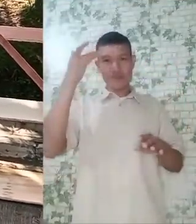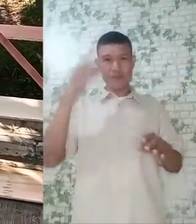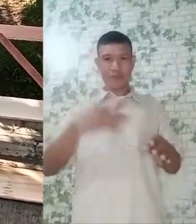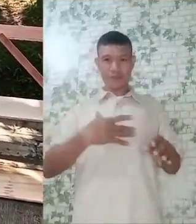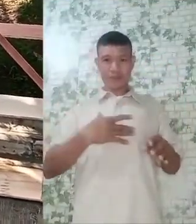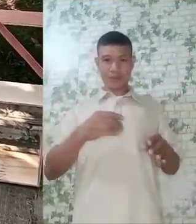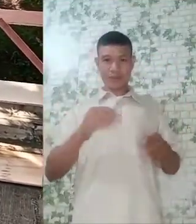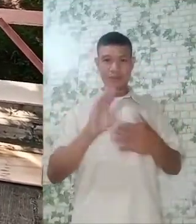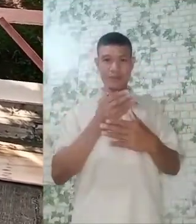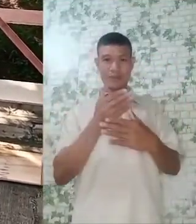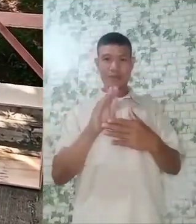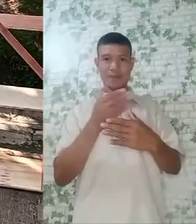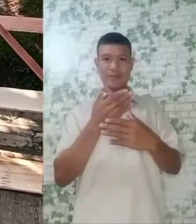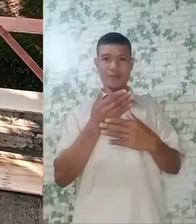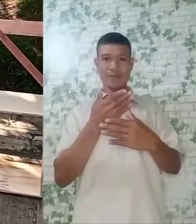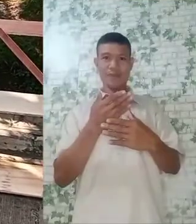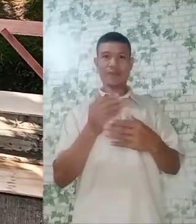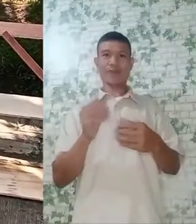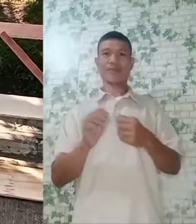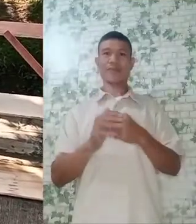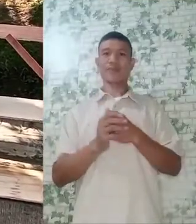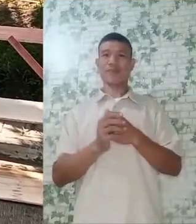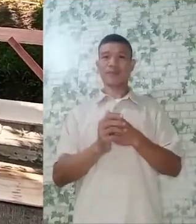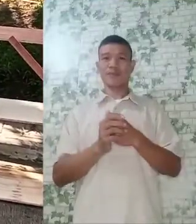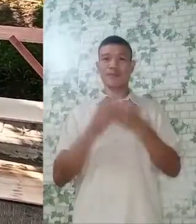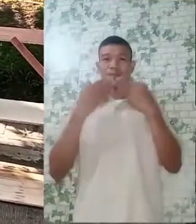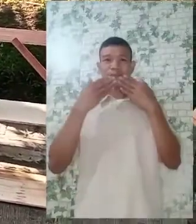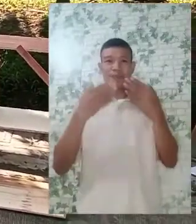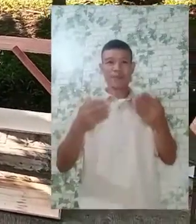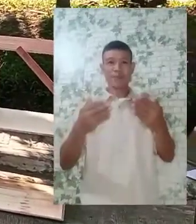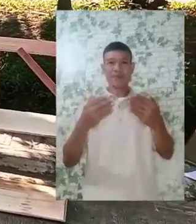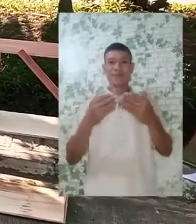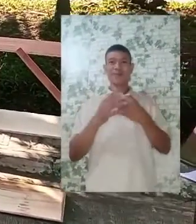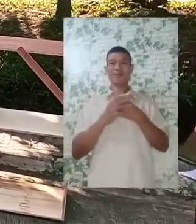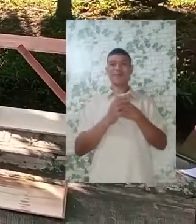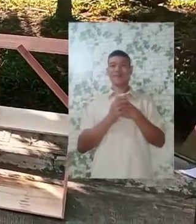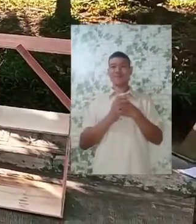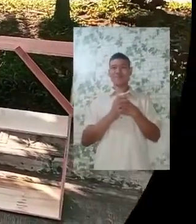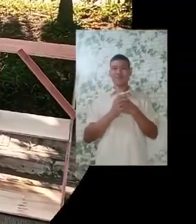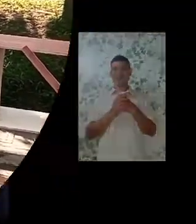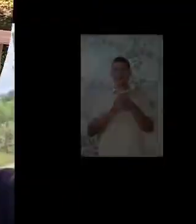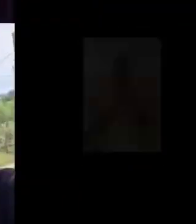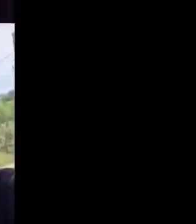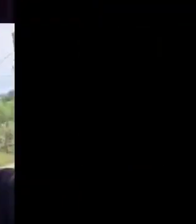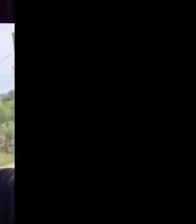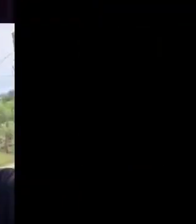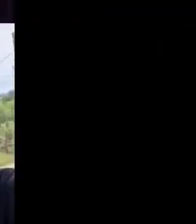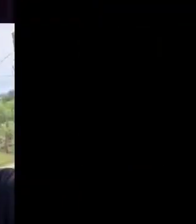Once again, please don't forget to like, share, and subscribe. Thank you.